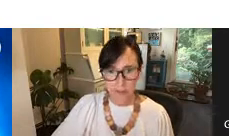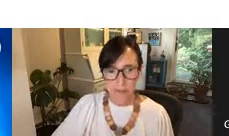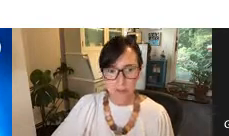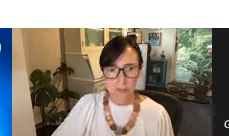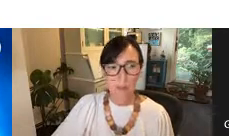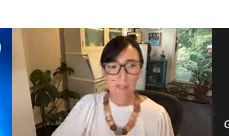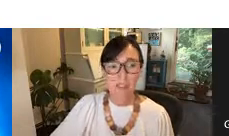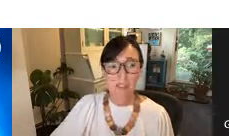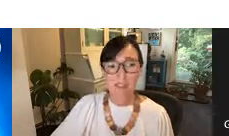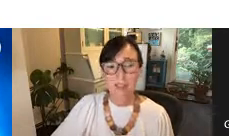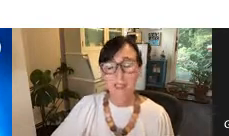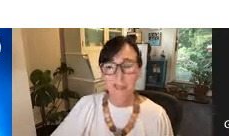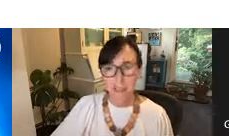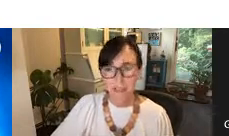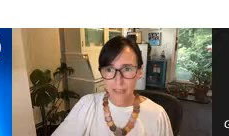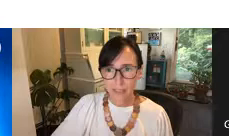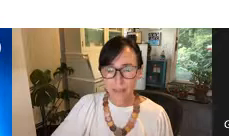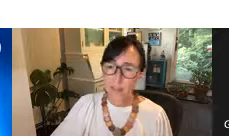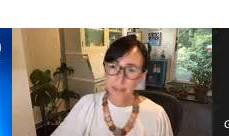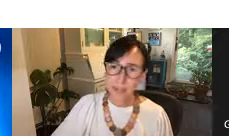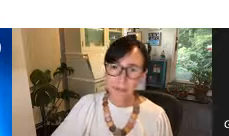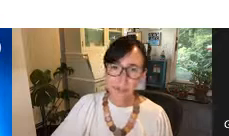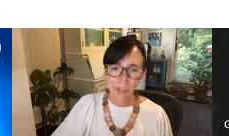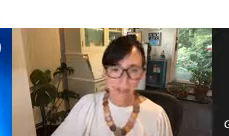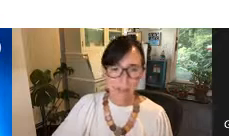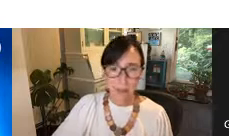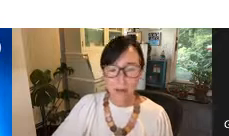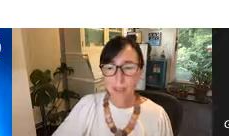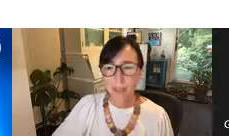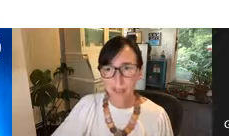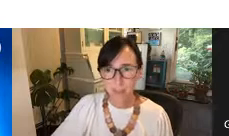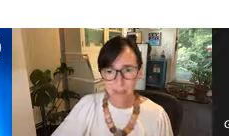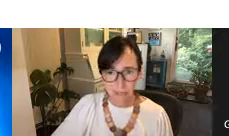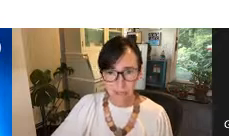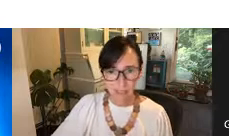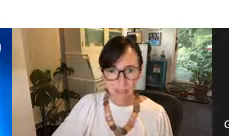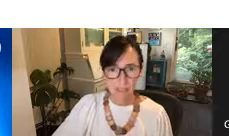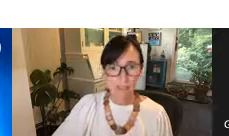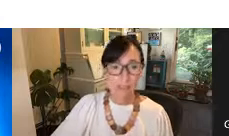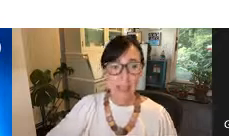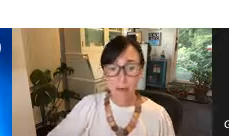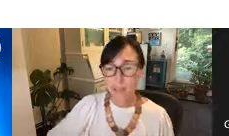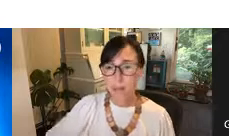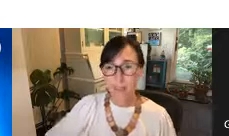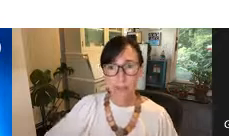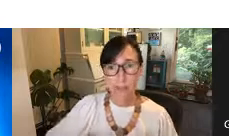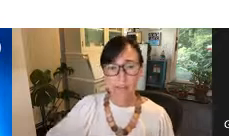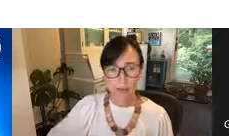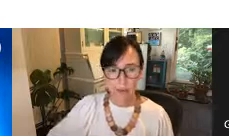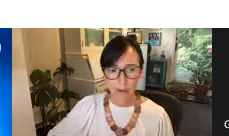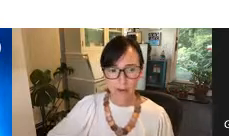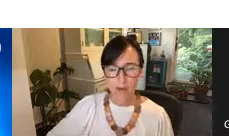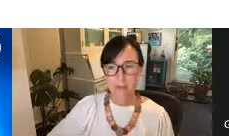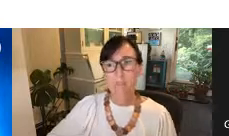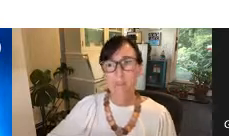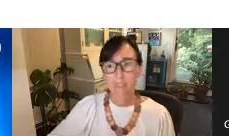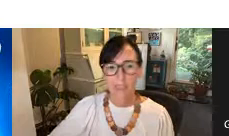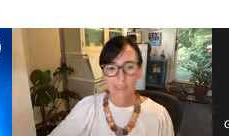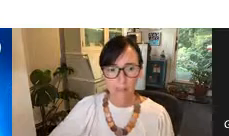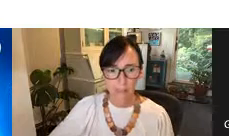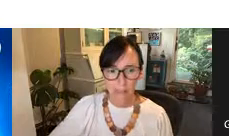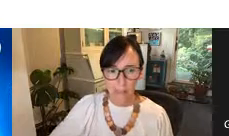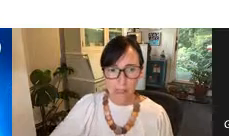of us. But it was designed originally, closed captioning, to accommodate people with disabilities. Now it's being used everywhere. It's